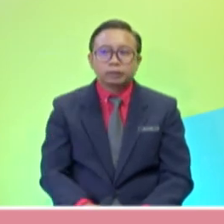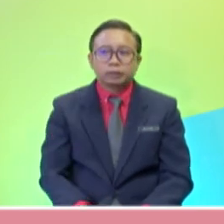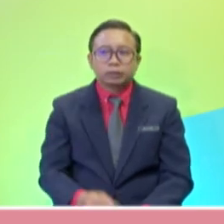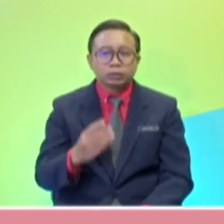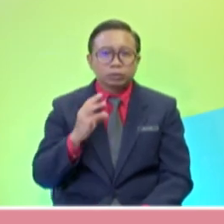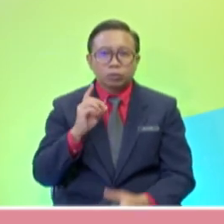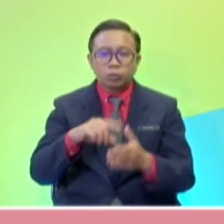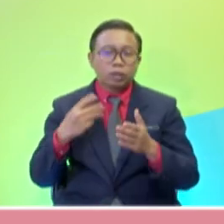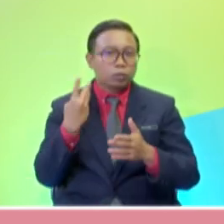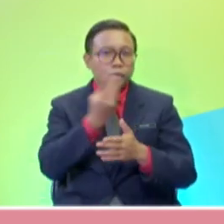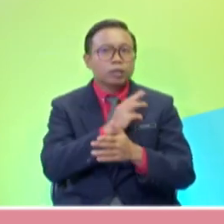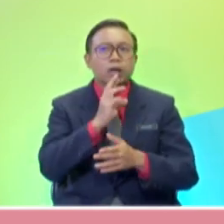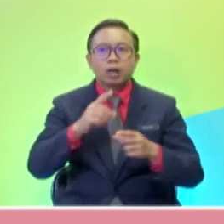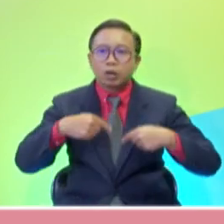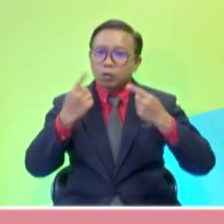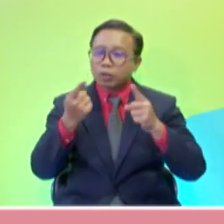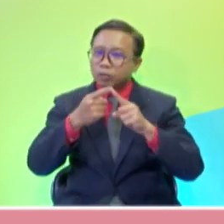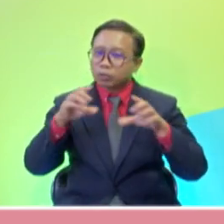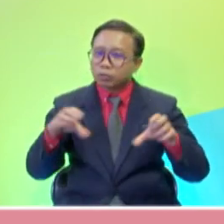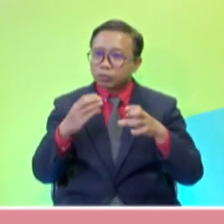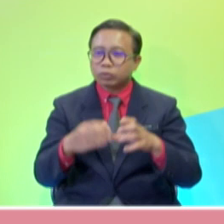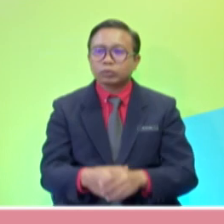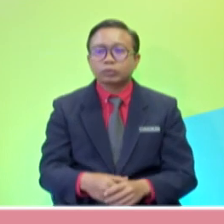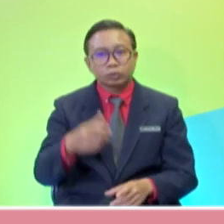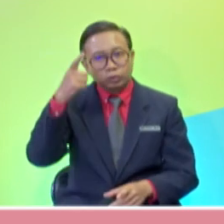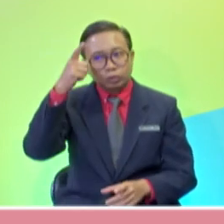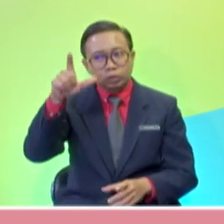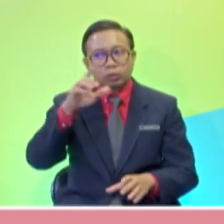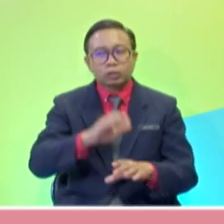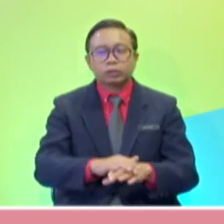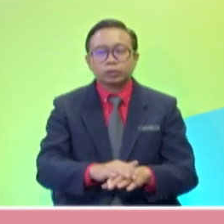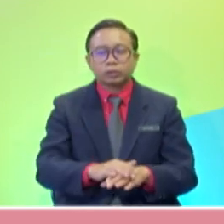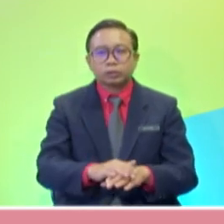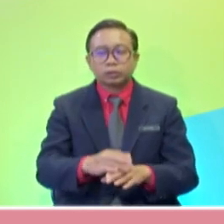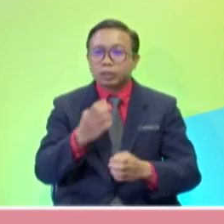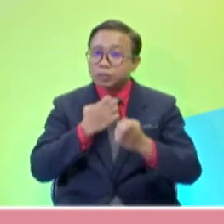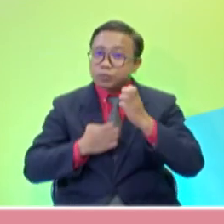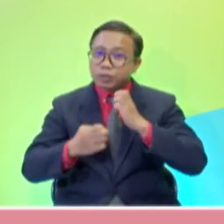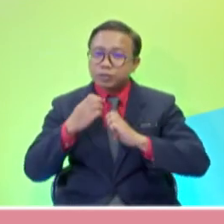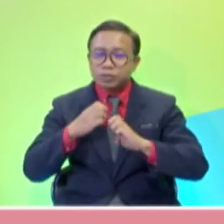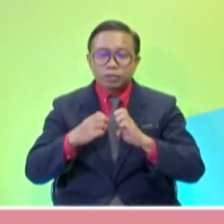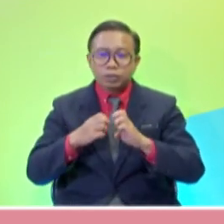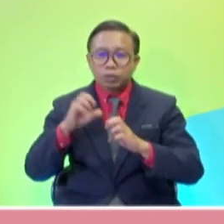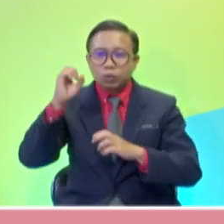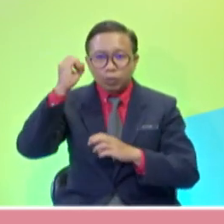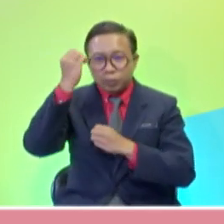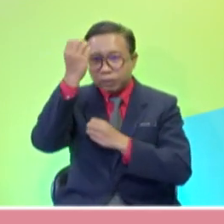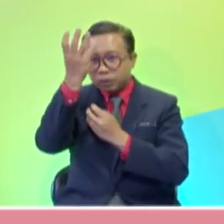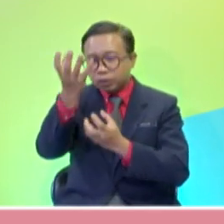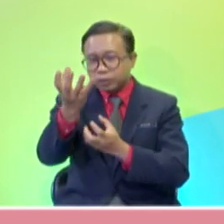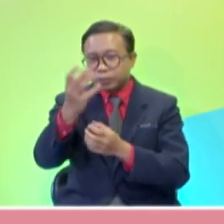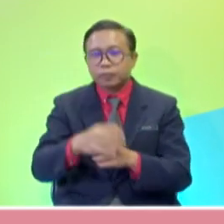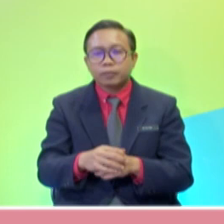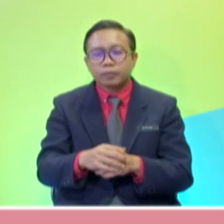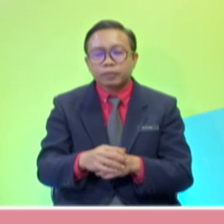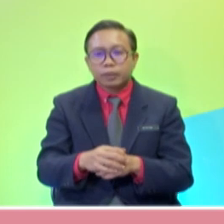are going to do today. You are going to look at expressing opinions and common feelings such